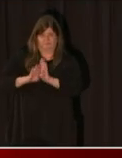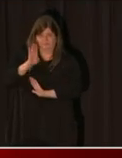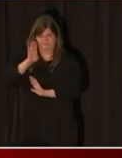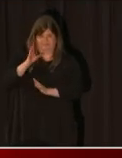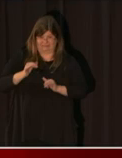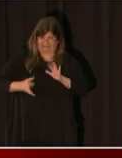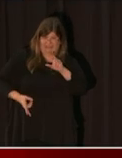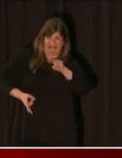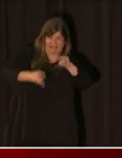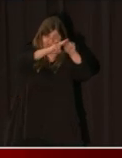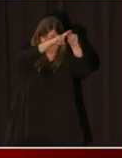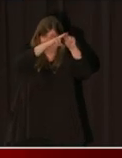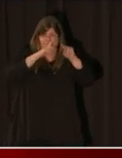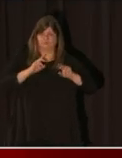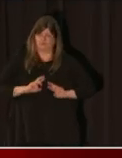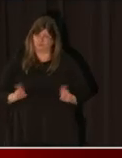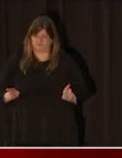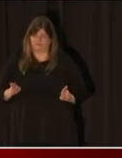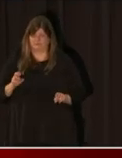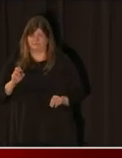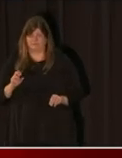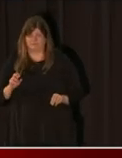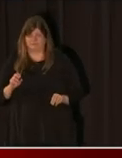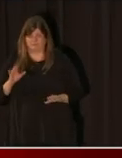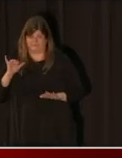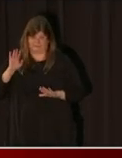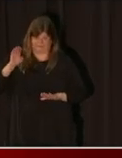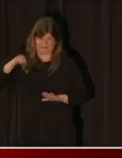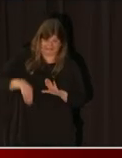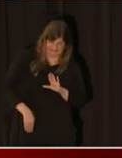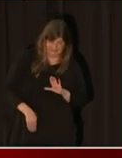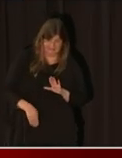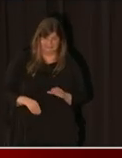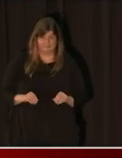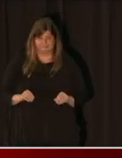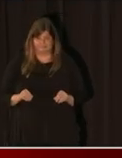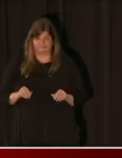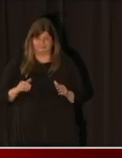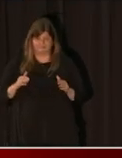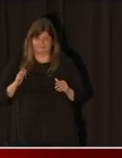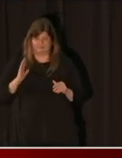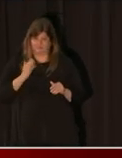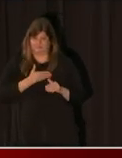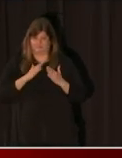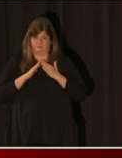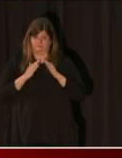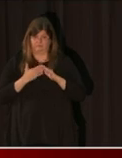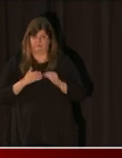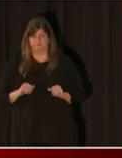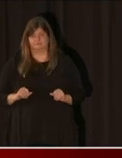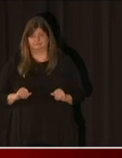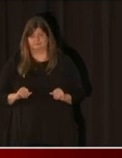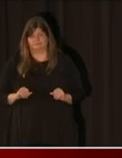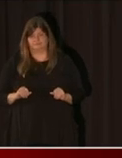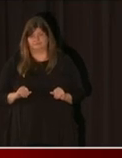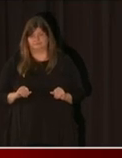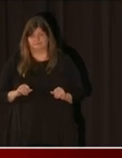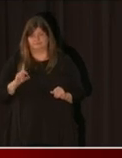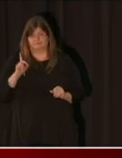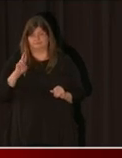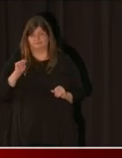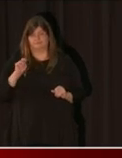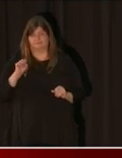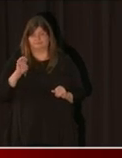levels of infection fall in our city soon. And Alex, the only other thing I would add to that is